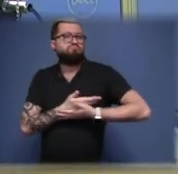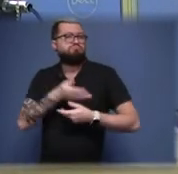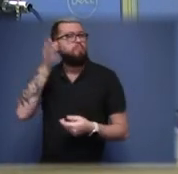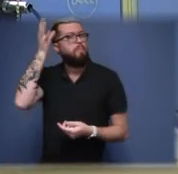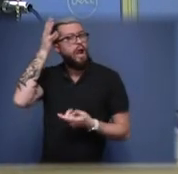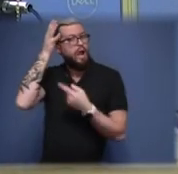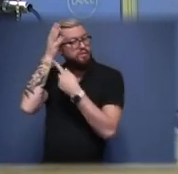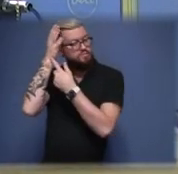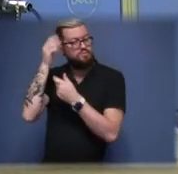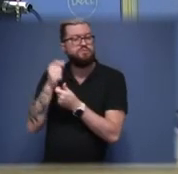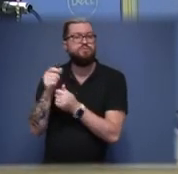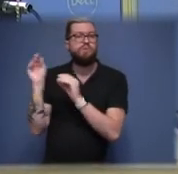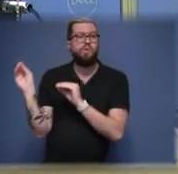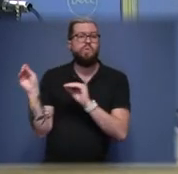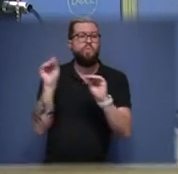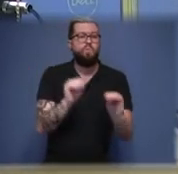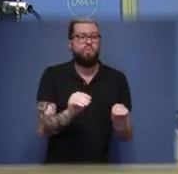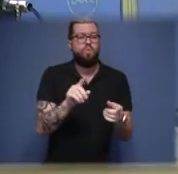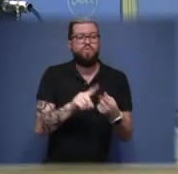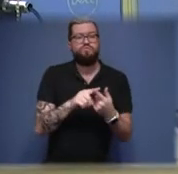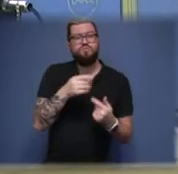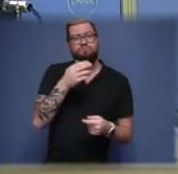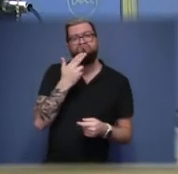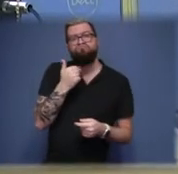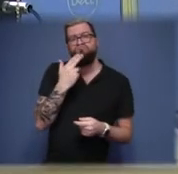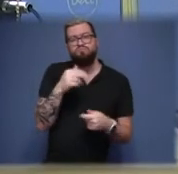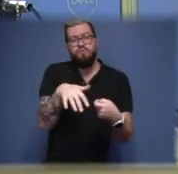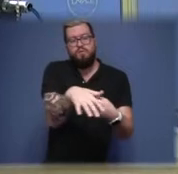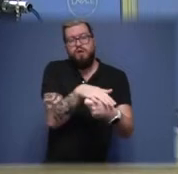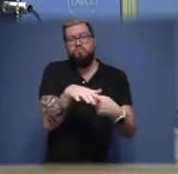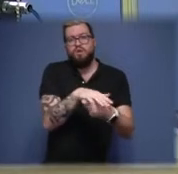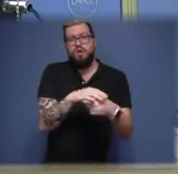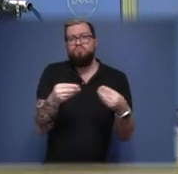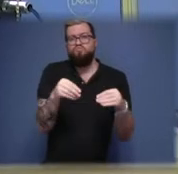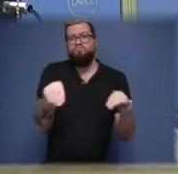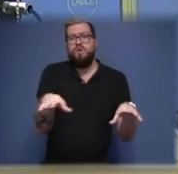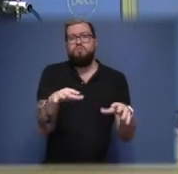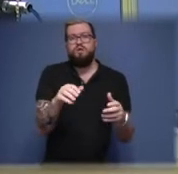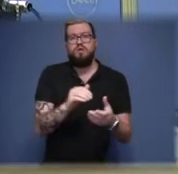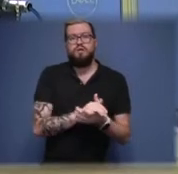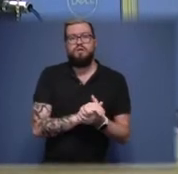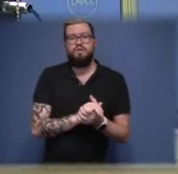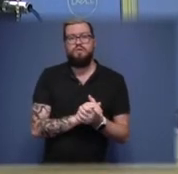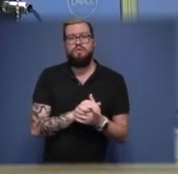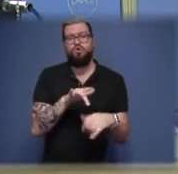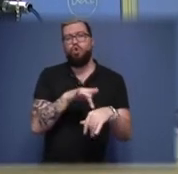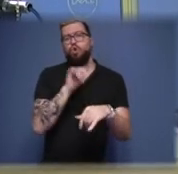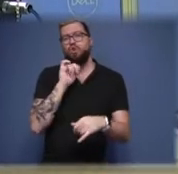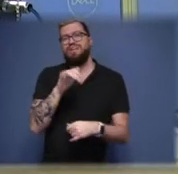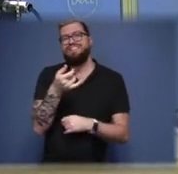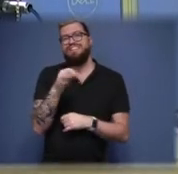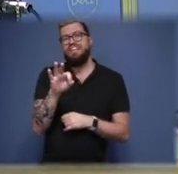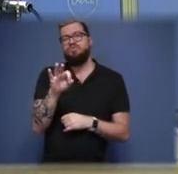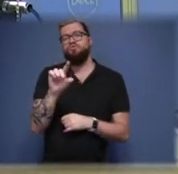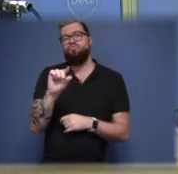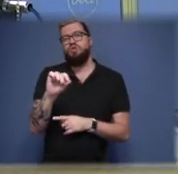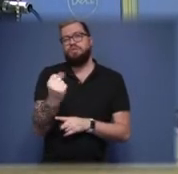They moved to a small piece of property in the early